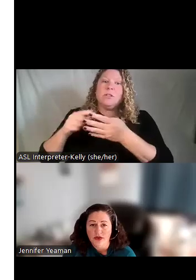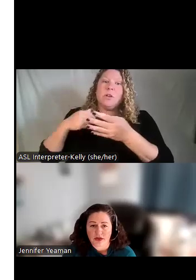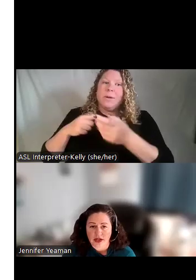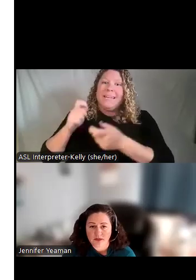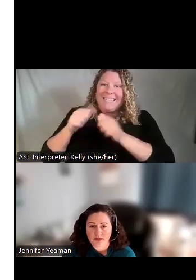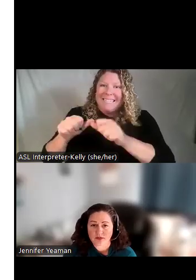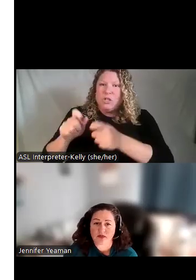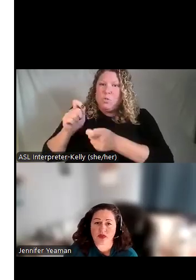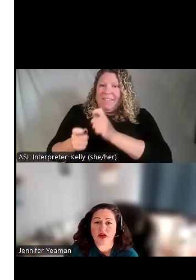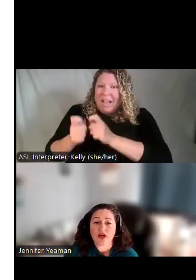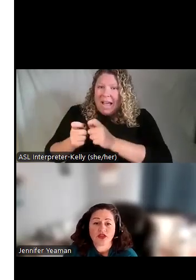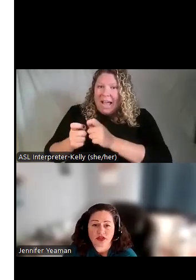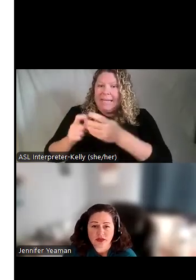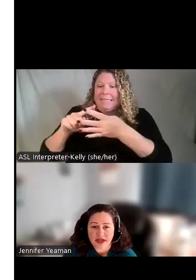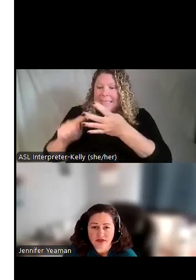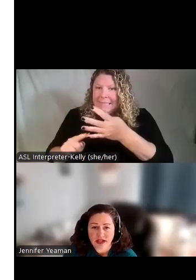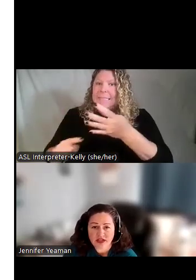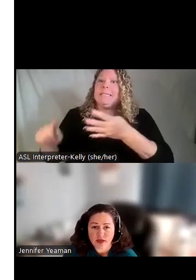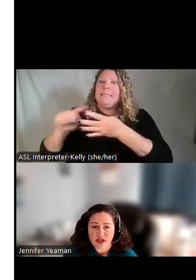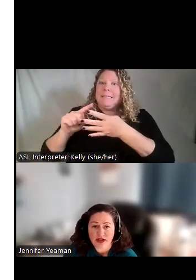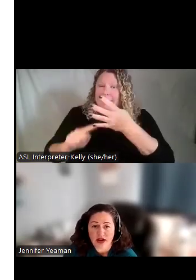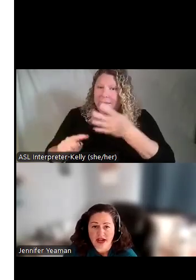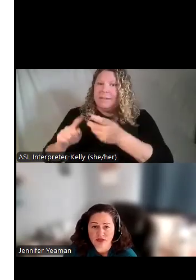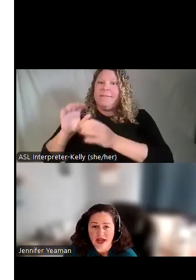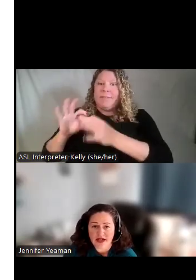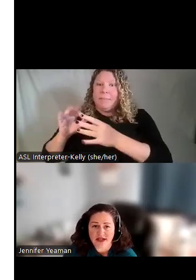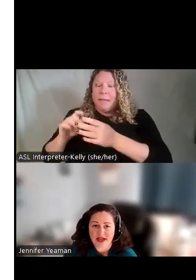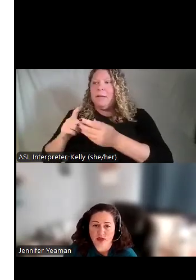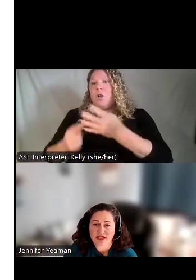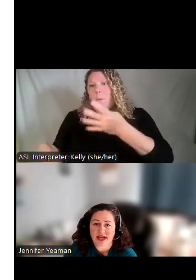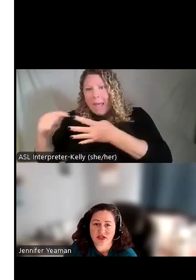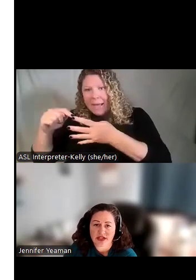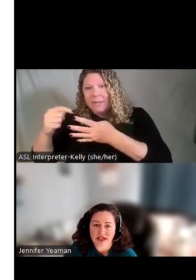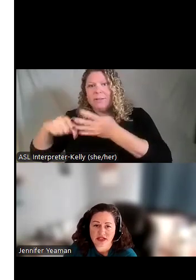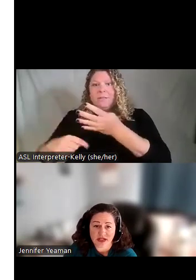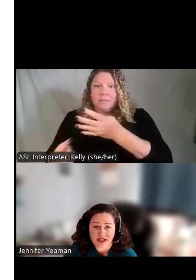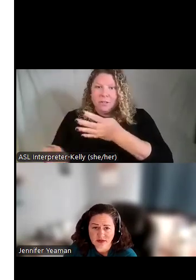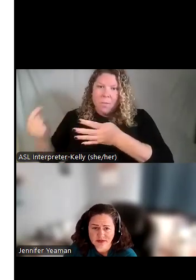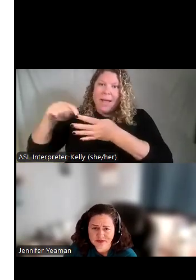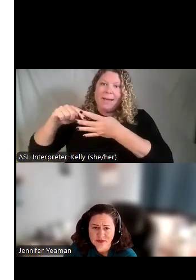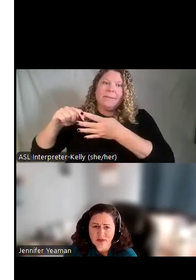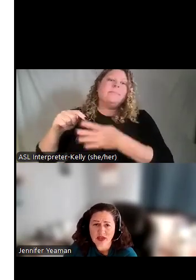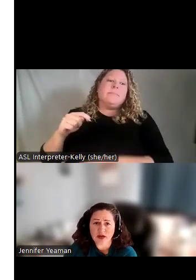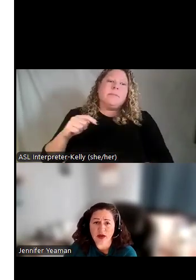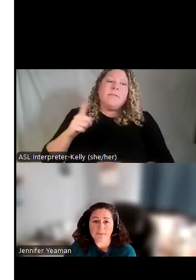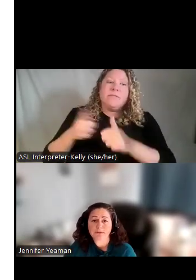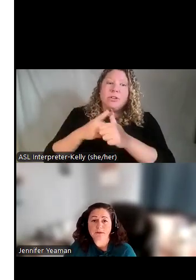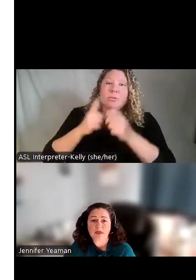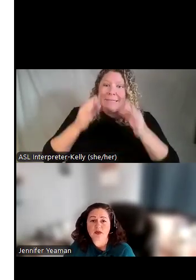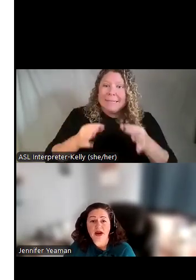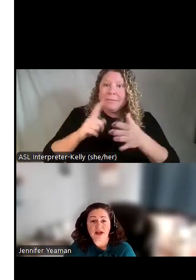us to grow in our learning. During the plan phase, we create our action plan and decide what tasks are needed to be done